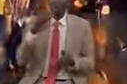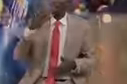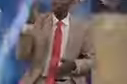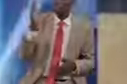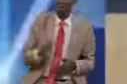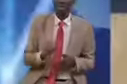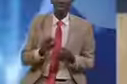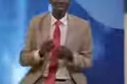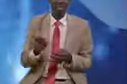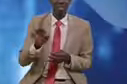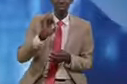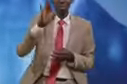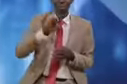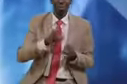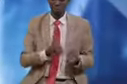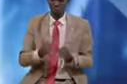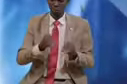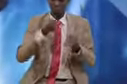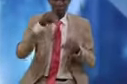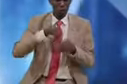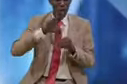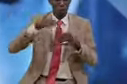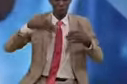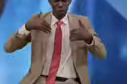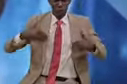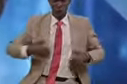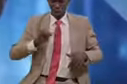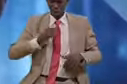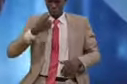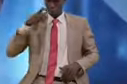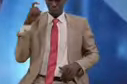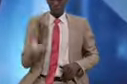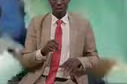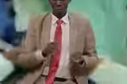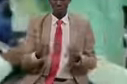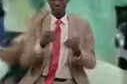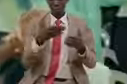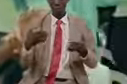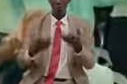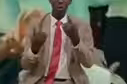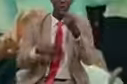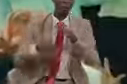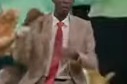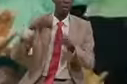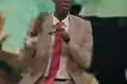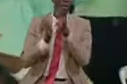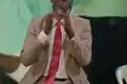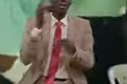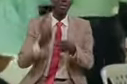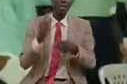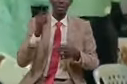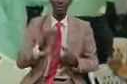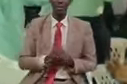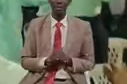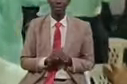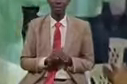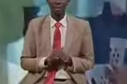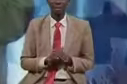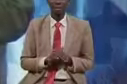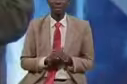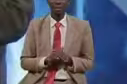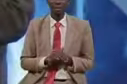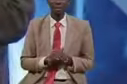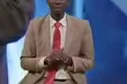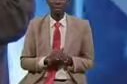walking about in the body, I command you, come out in Jesus' name. Pain at